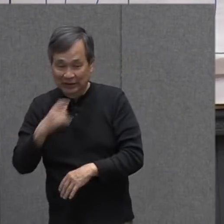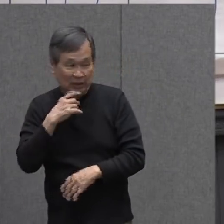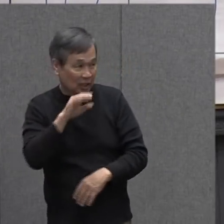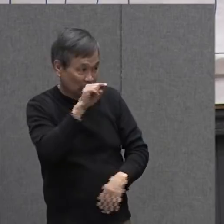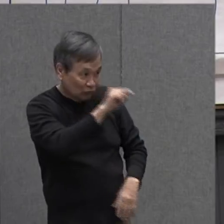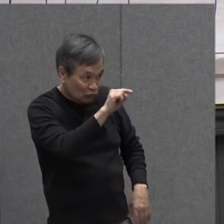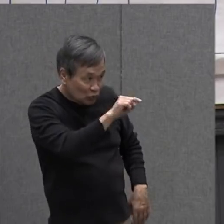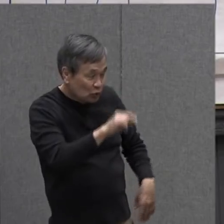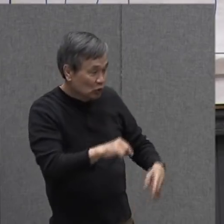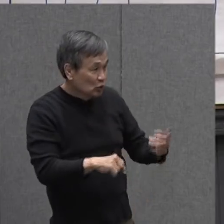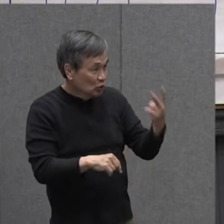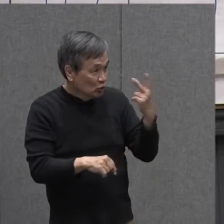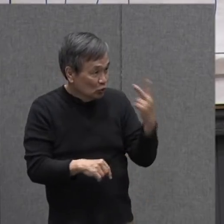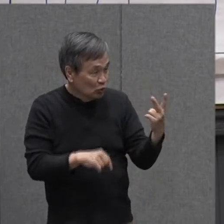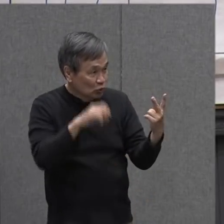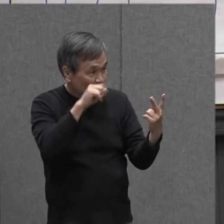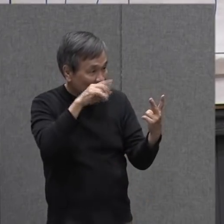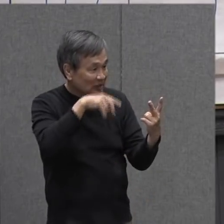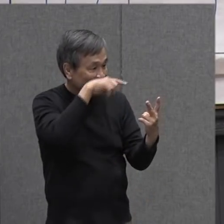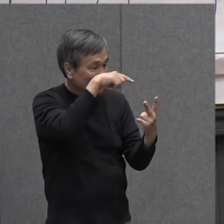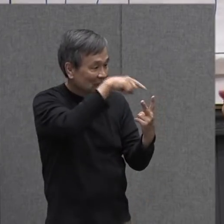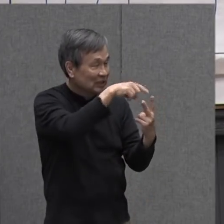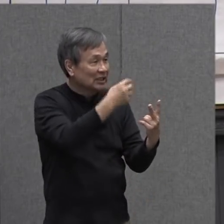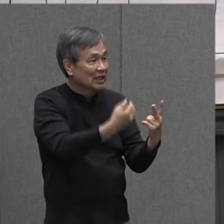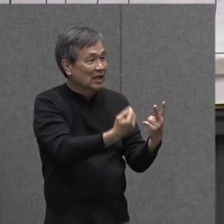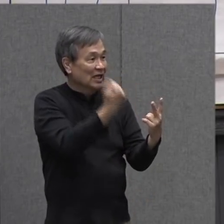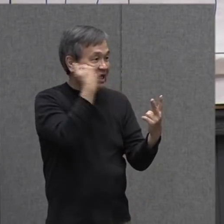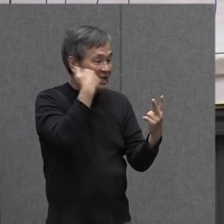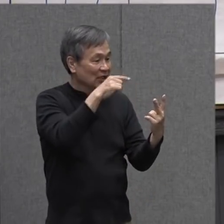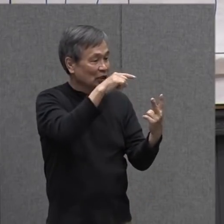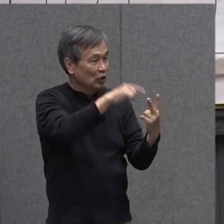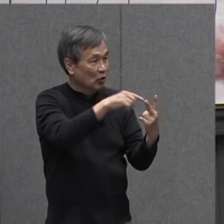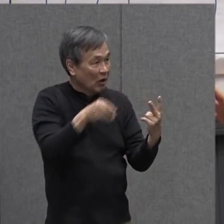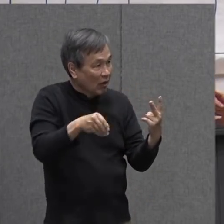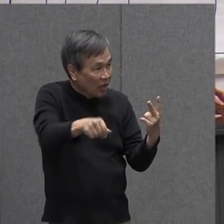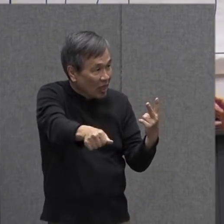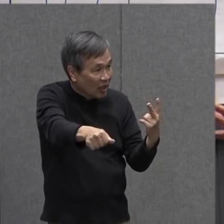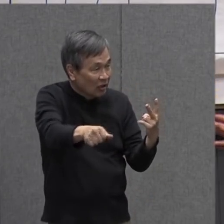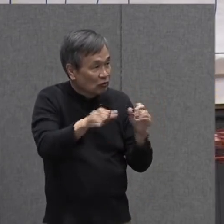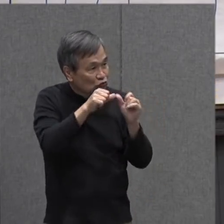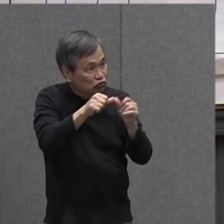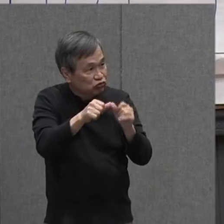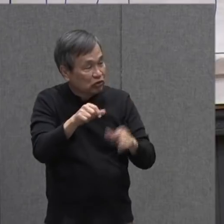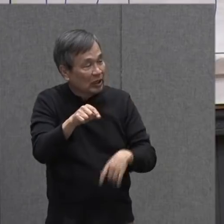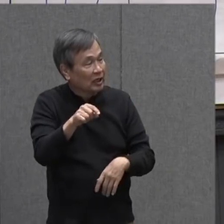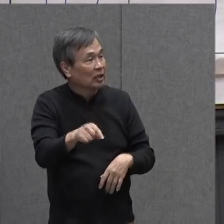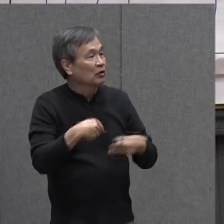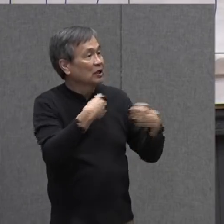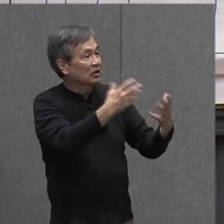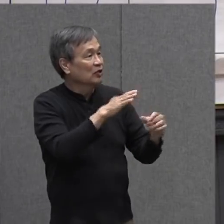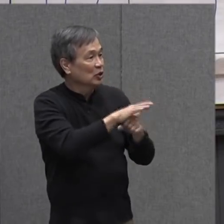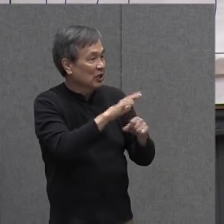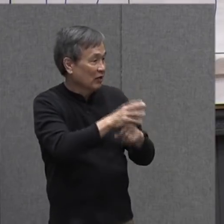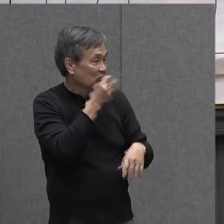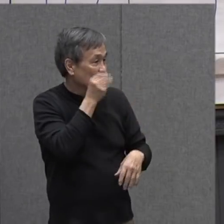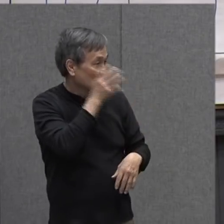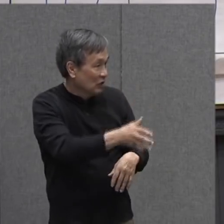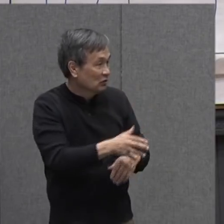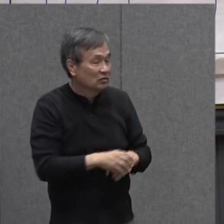have 1 and the rest do not. So it doesn't belong. It does not belong. Huh. Well, since I went for